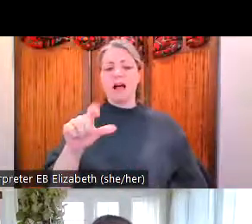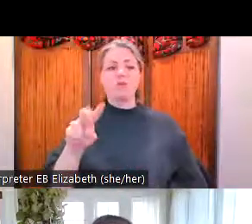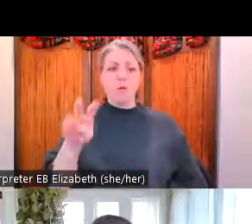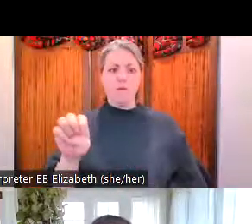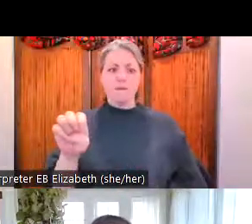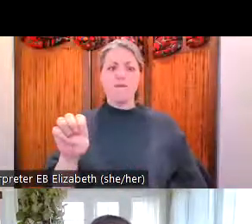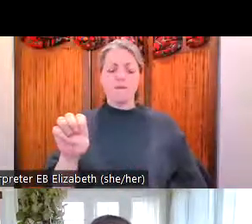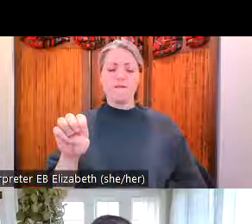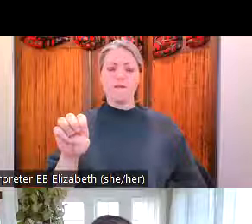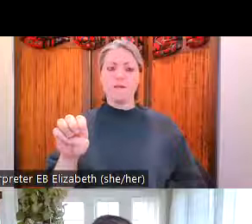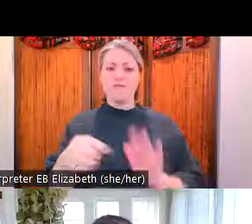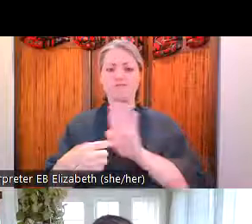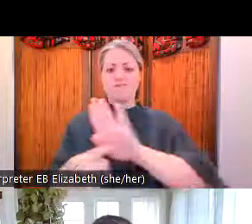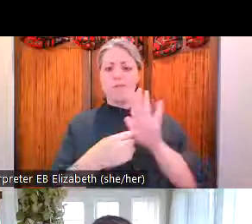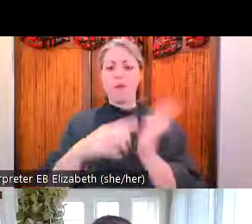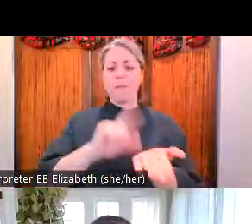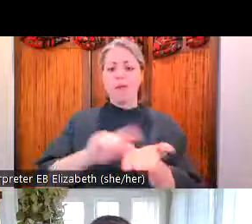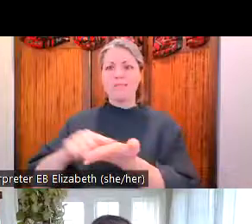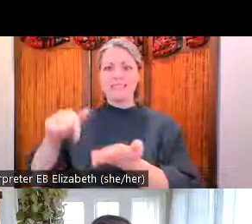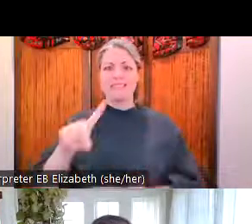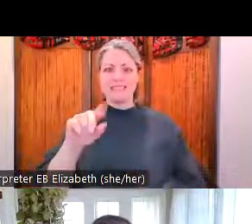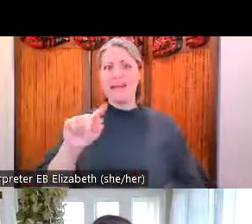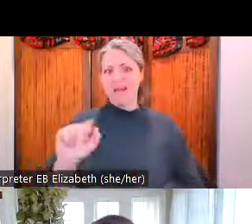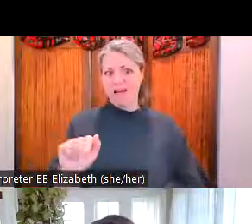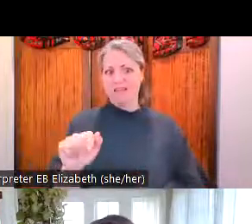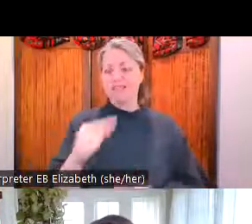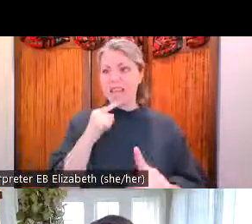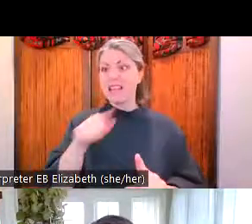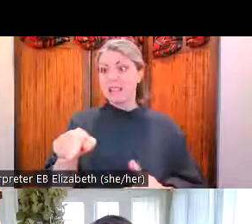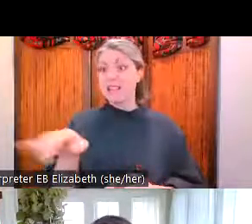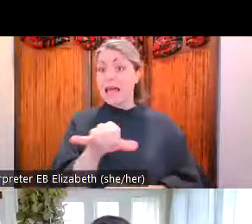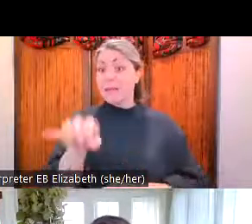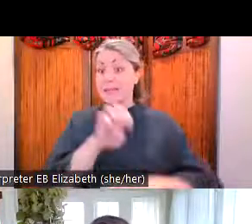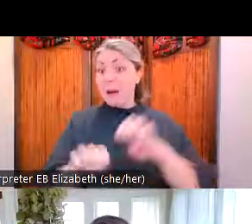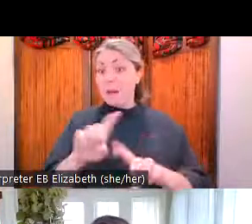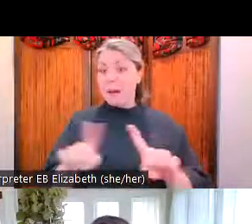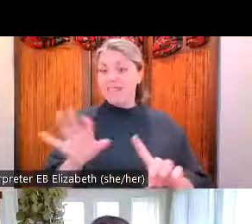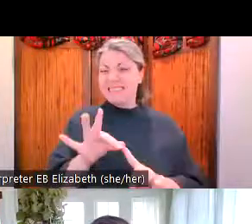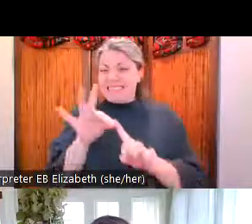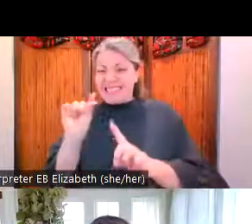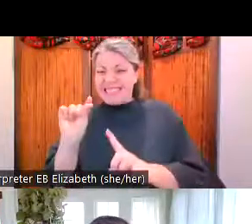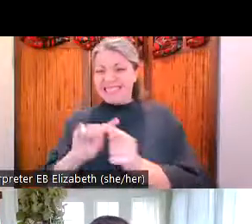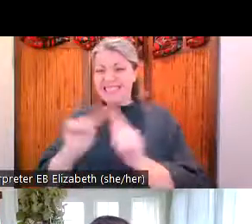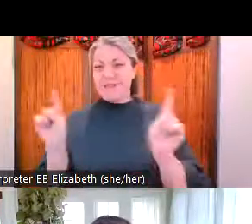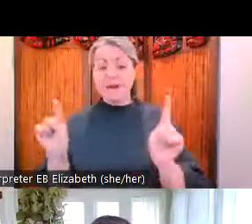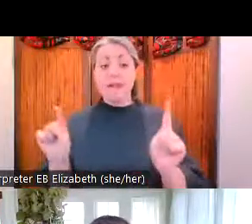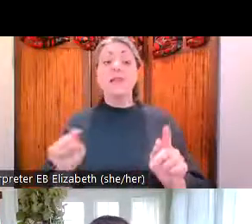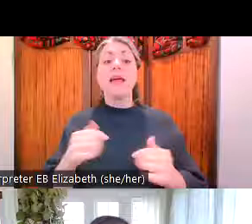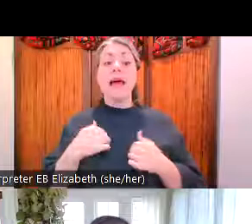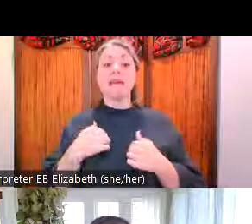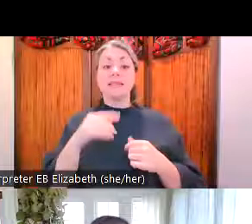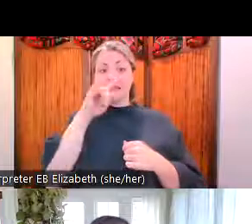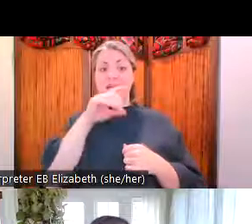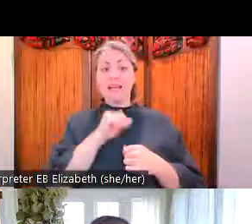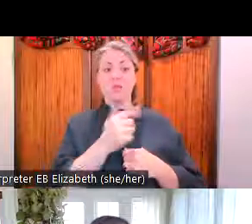known for the work in this area. They did this same experiment, but with a twist. First, they had 3-year-olds sit at a small table